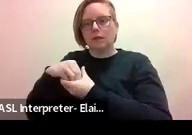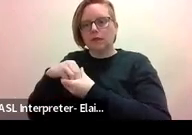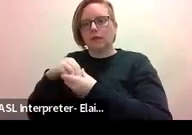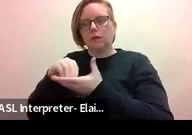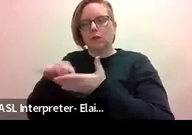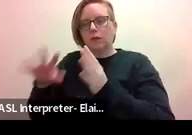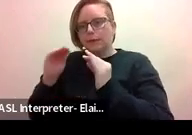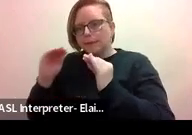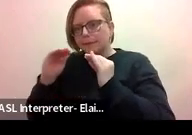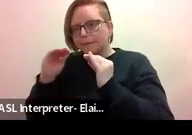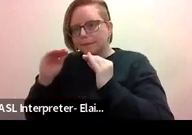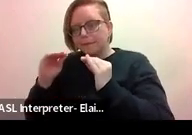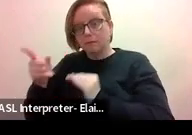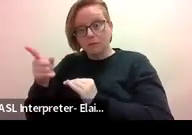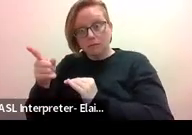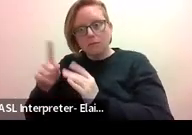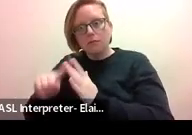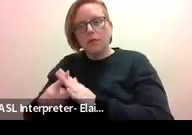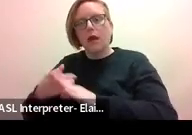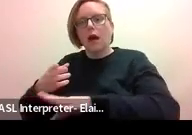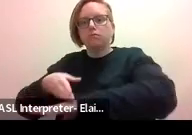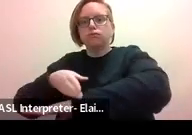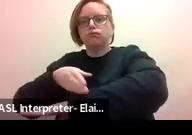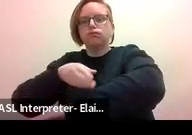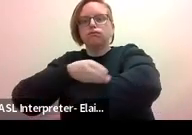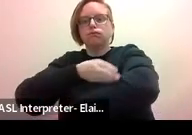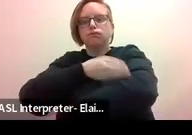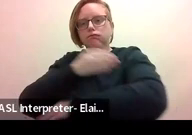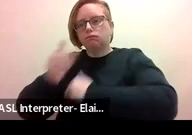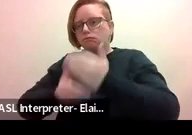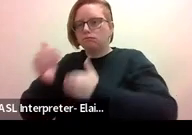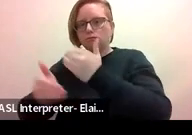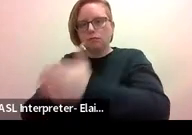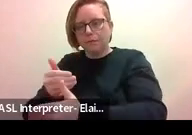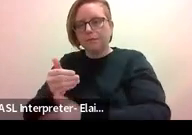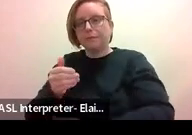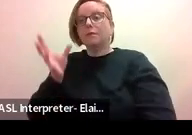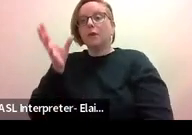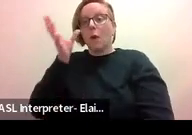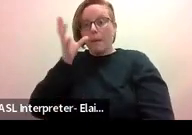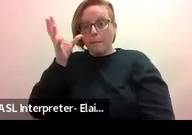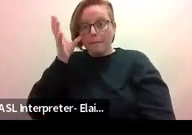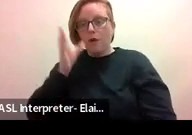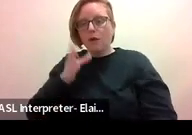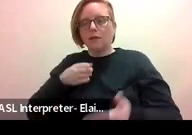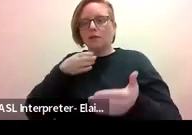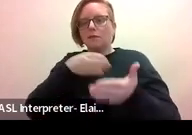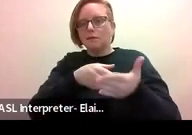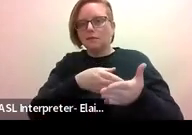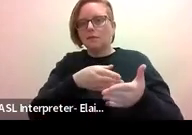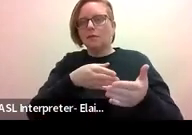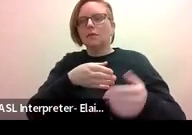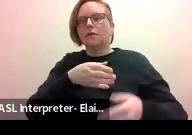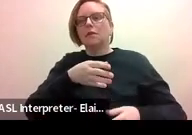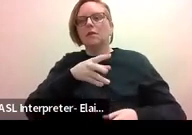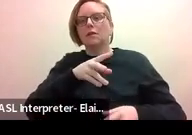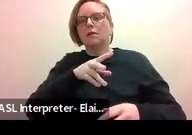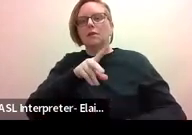And he started making progress in this school. So the parents filed due process to get reimbursed for that